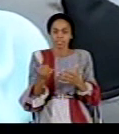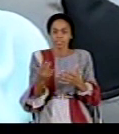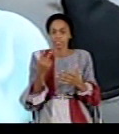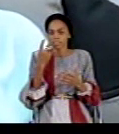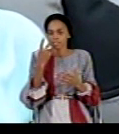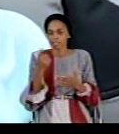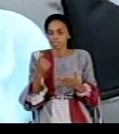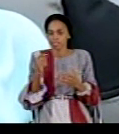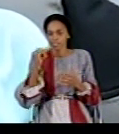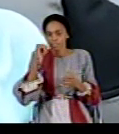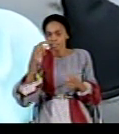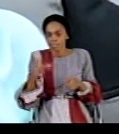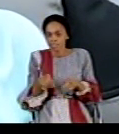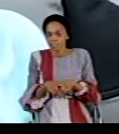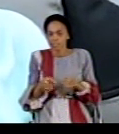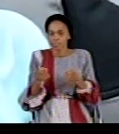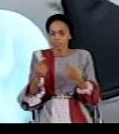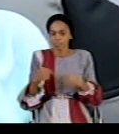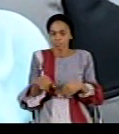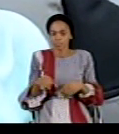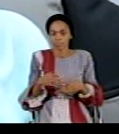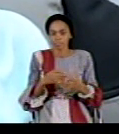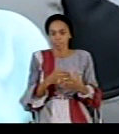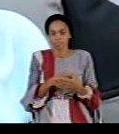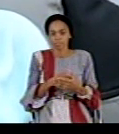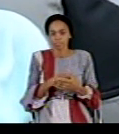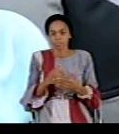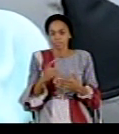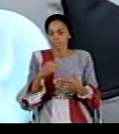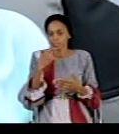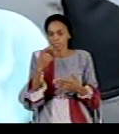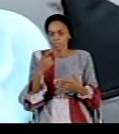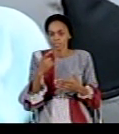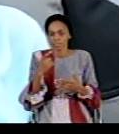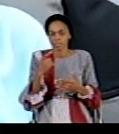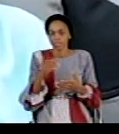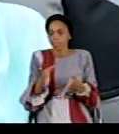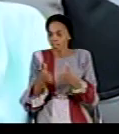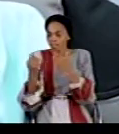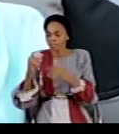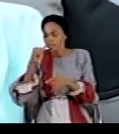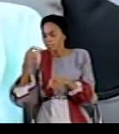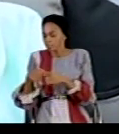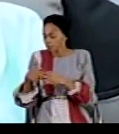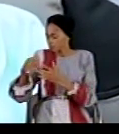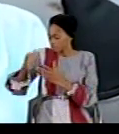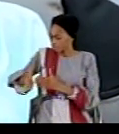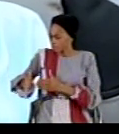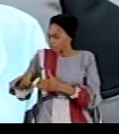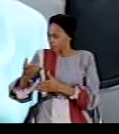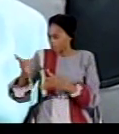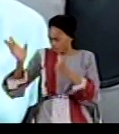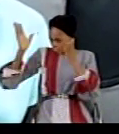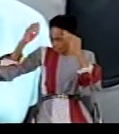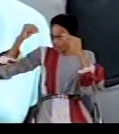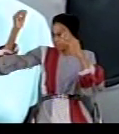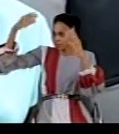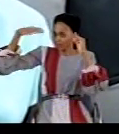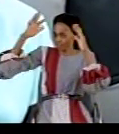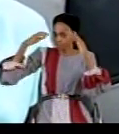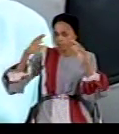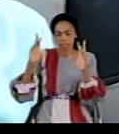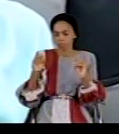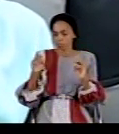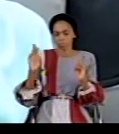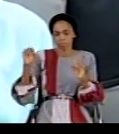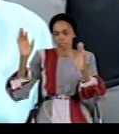is close to me. Is there rain? She said, no, there was no rain. I said, why is it that there is rain all over my body? That was when I